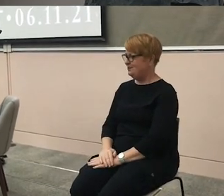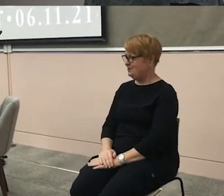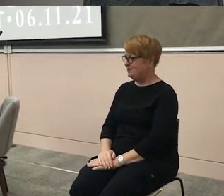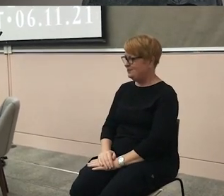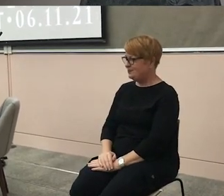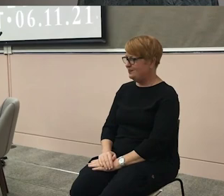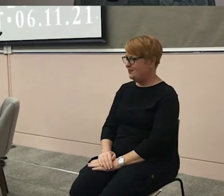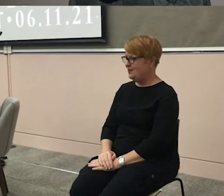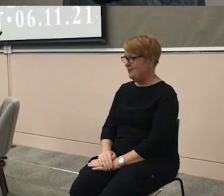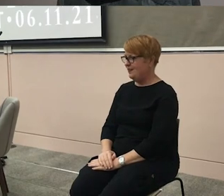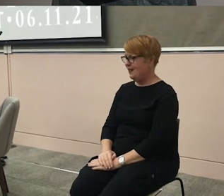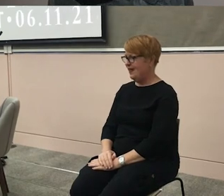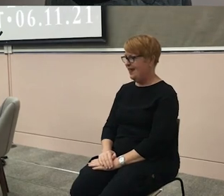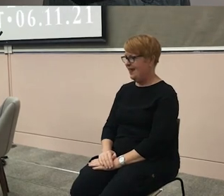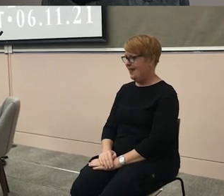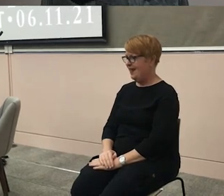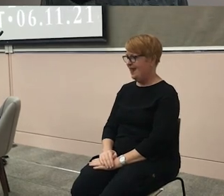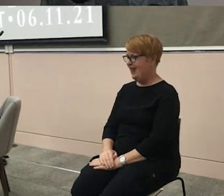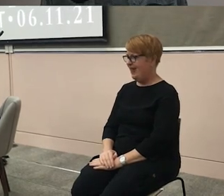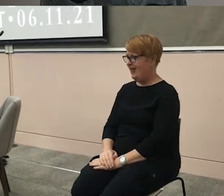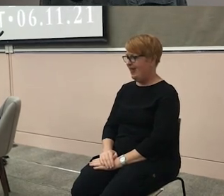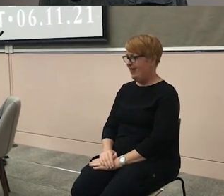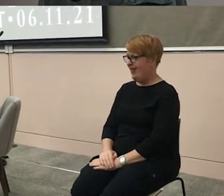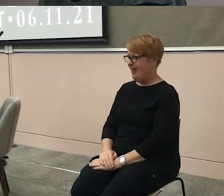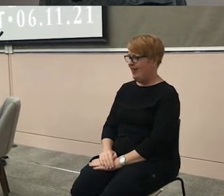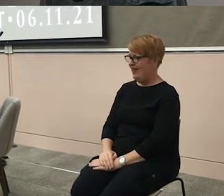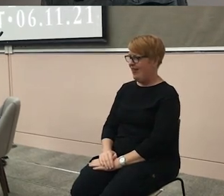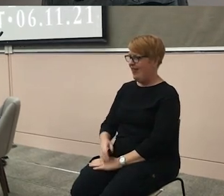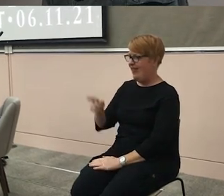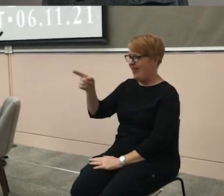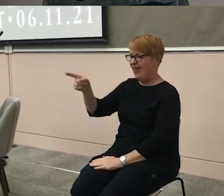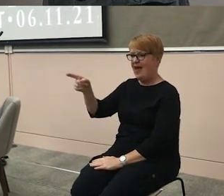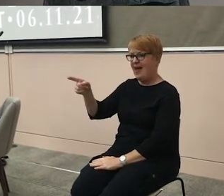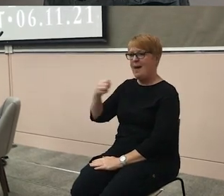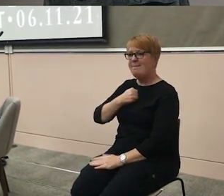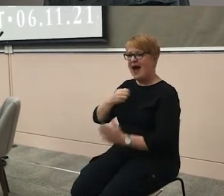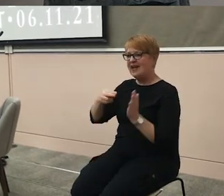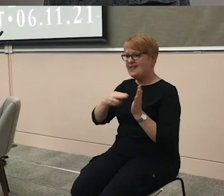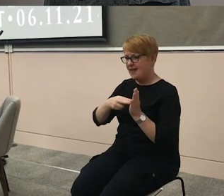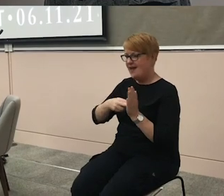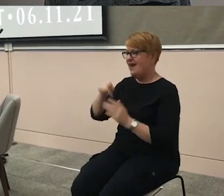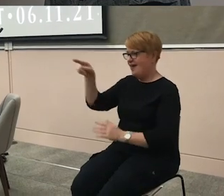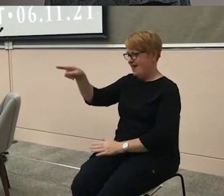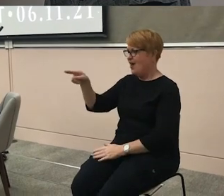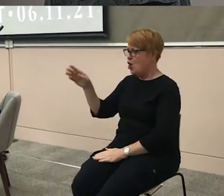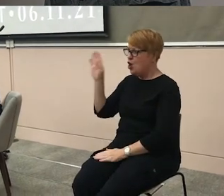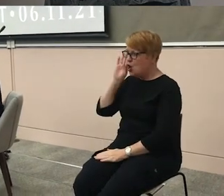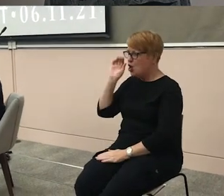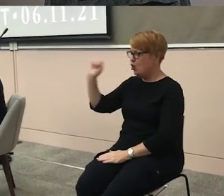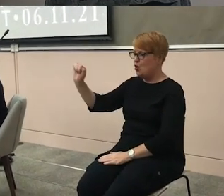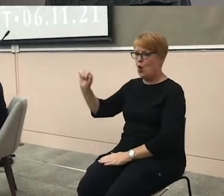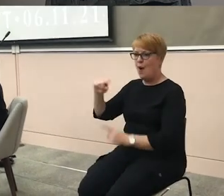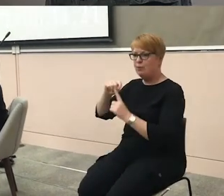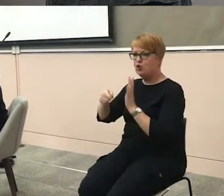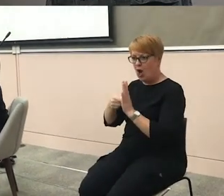I can't tell you how happy she was to hear your page Punjabi. Oh, bless. And she knew exactly where you were from. Yeah. Exactly where you were